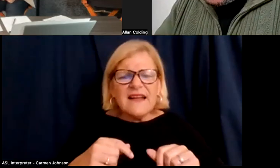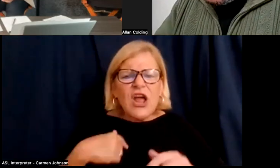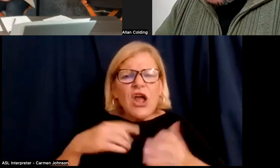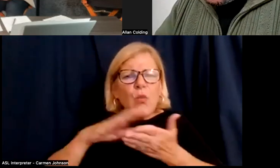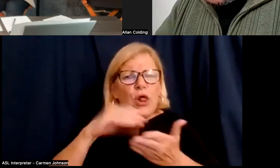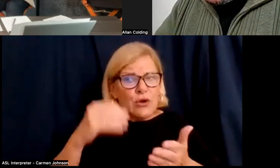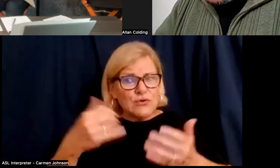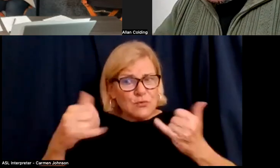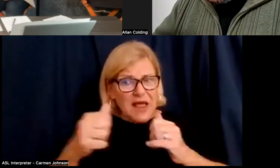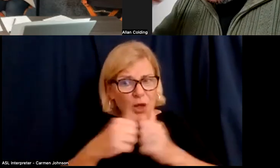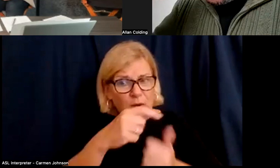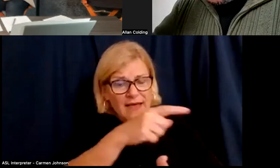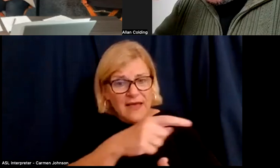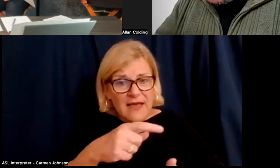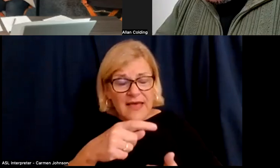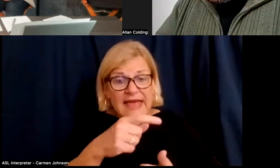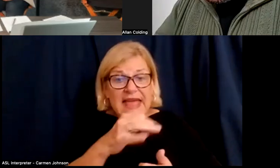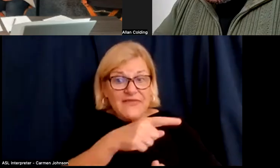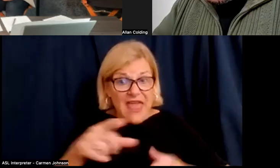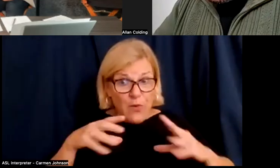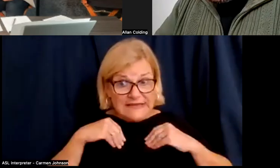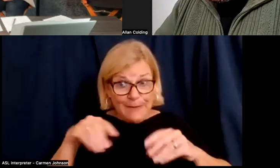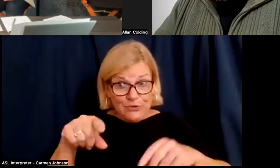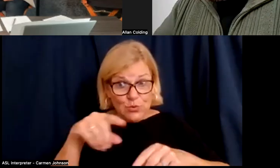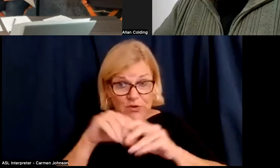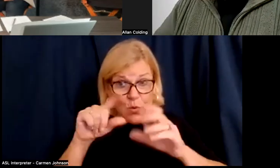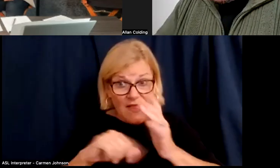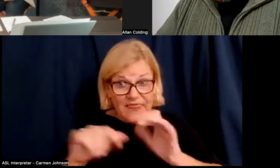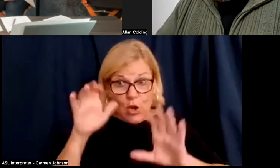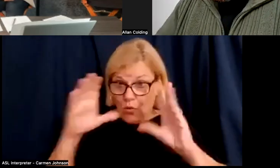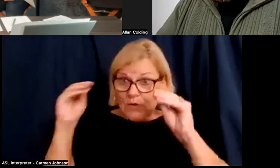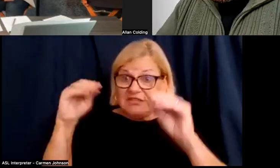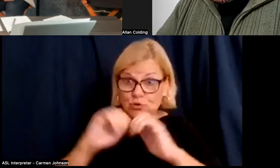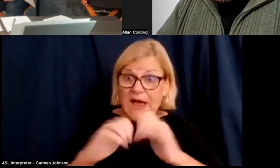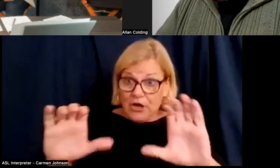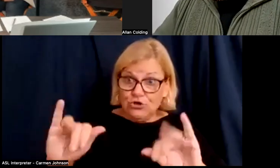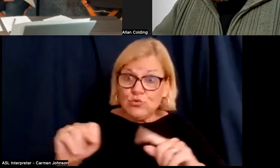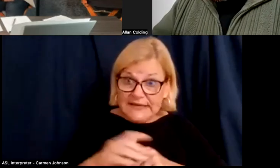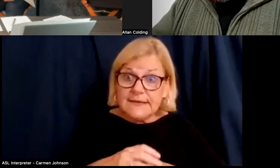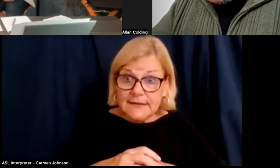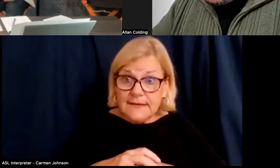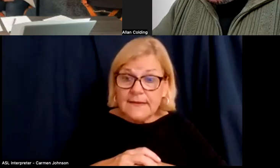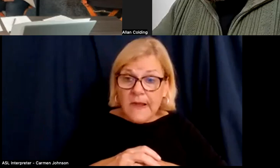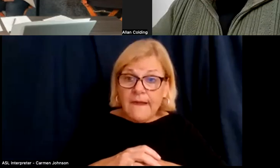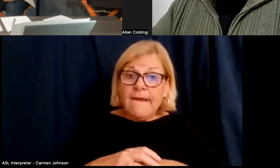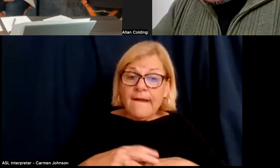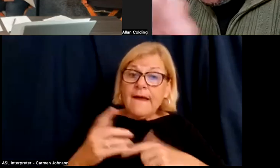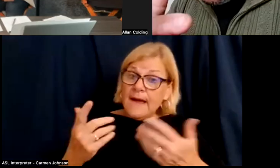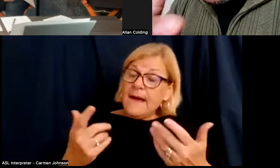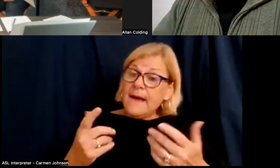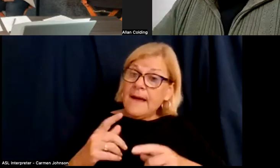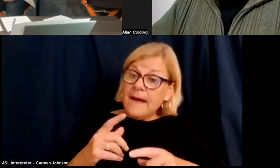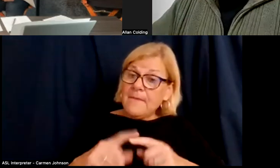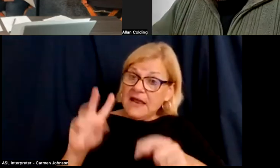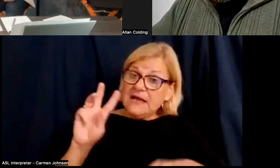what if they accept you into what they do, they will teach you how to do it. Okay. Yeah. And by the same token, it works the other